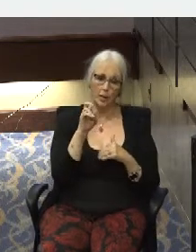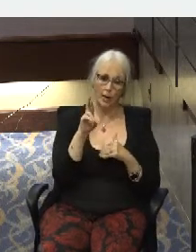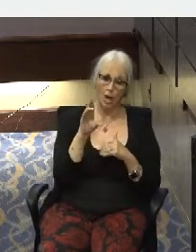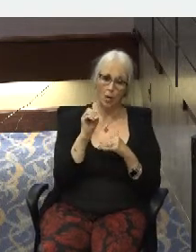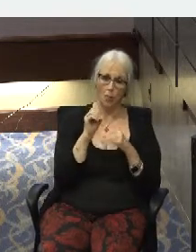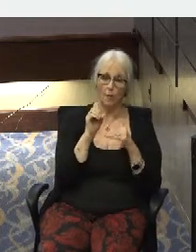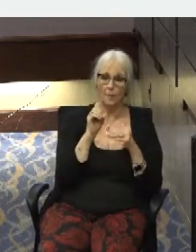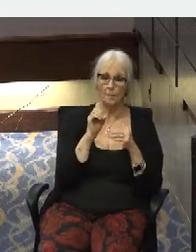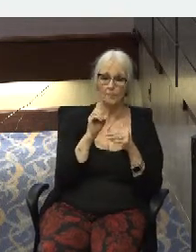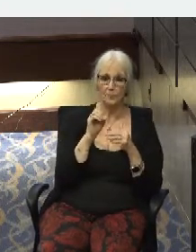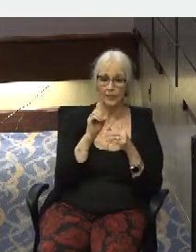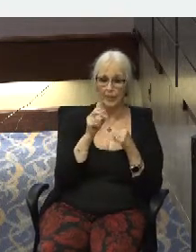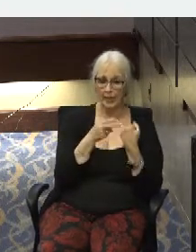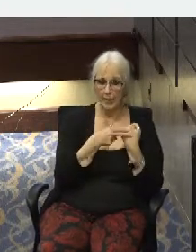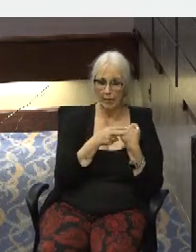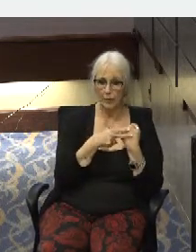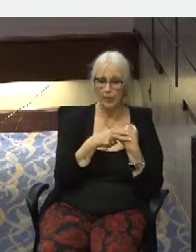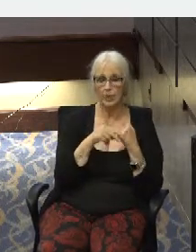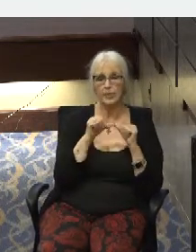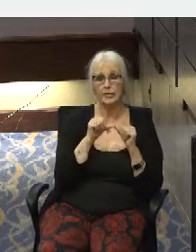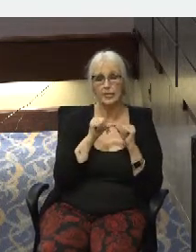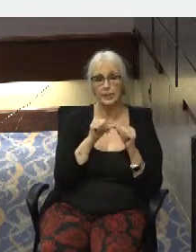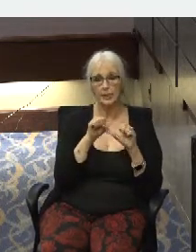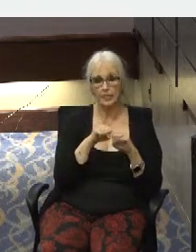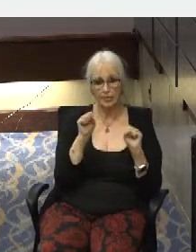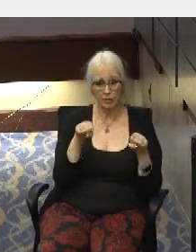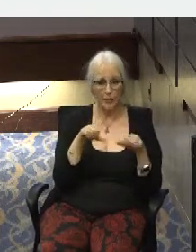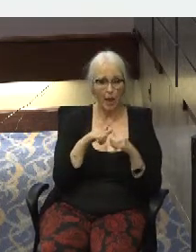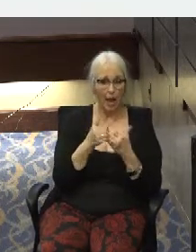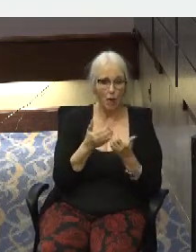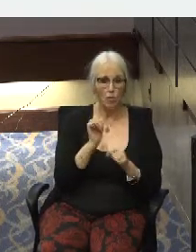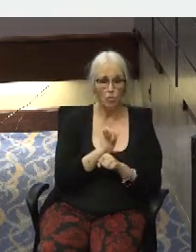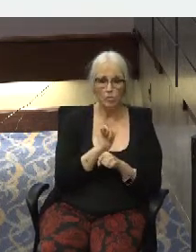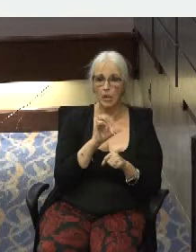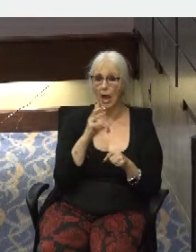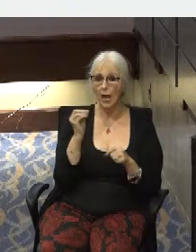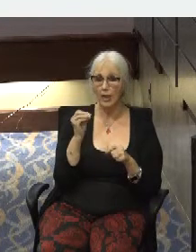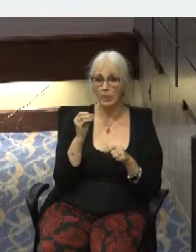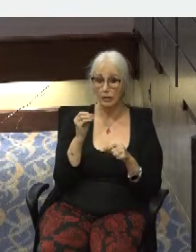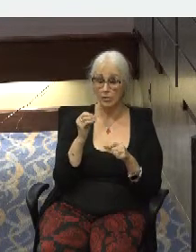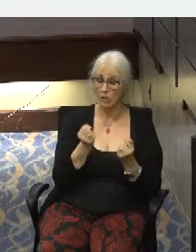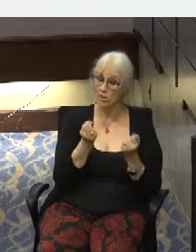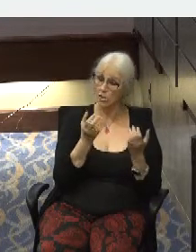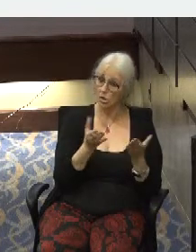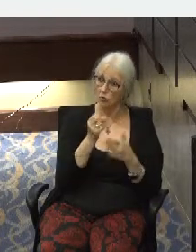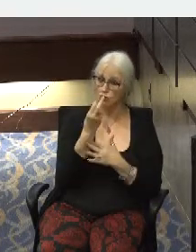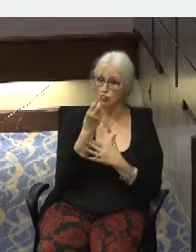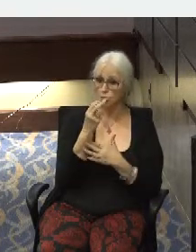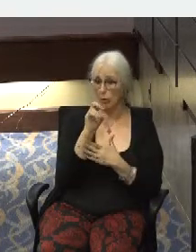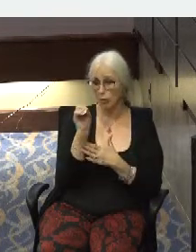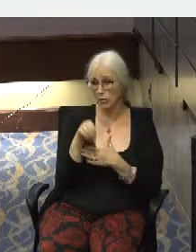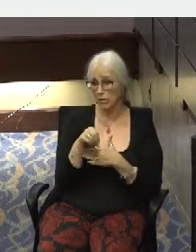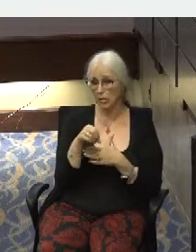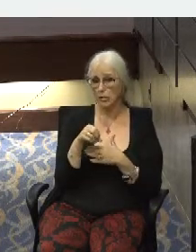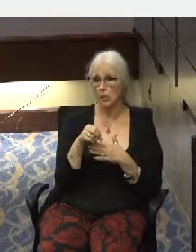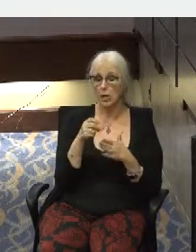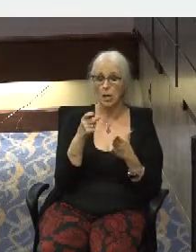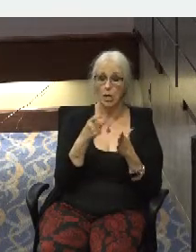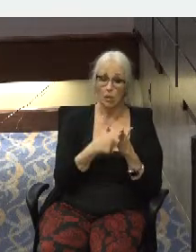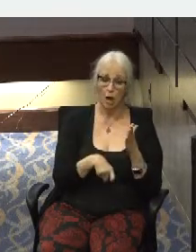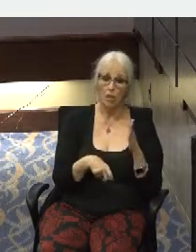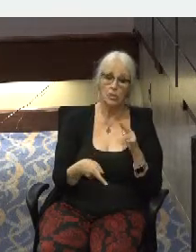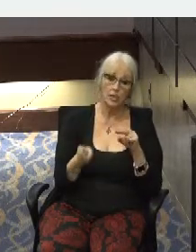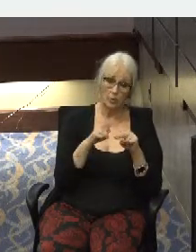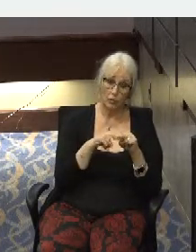keeping the existing system as it is, the model suggests that there would be a 12% increase in ridership, just a